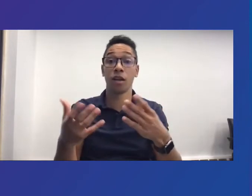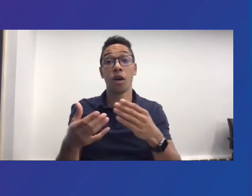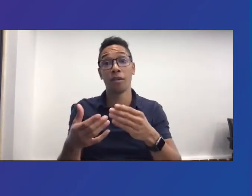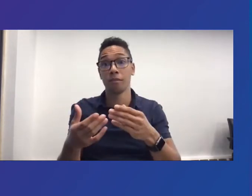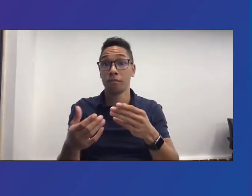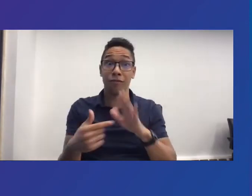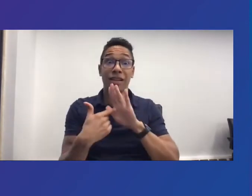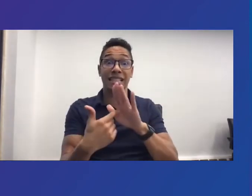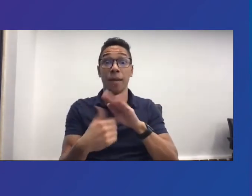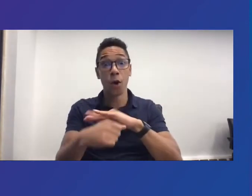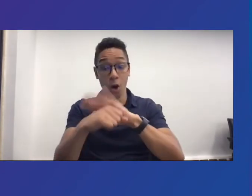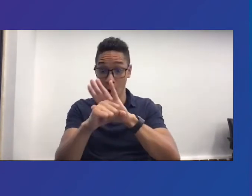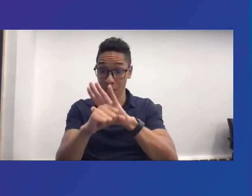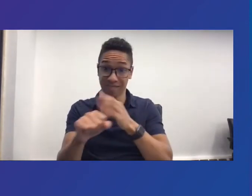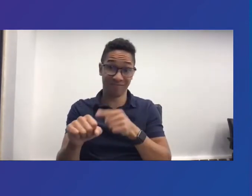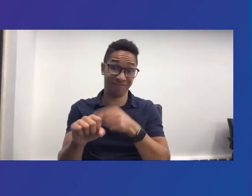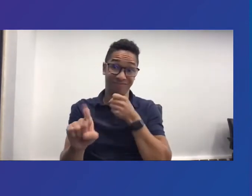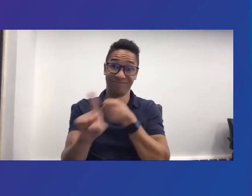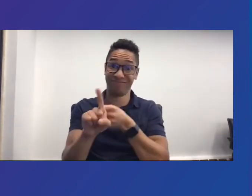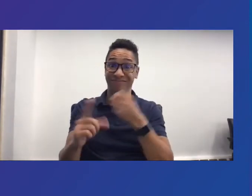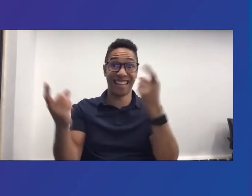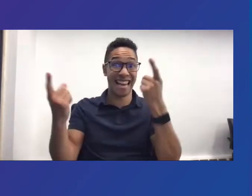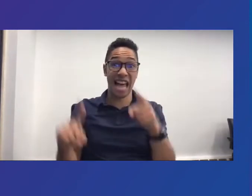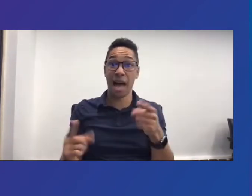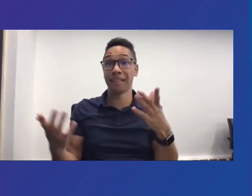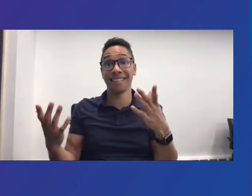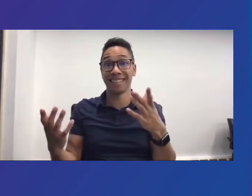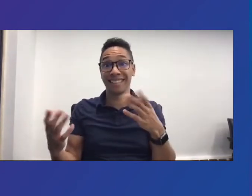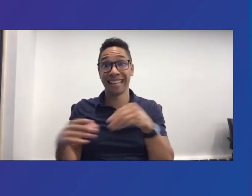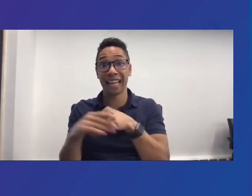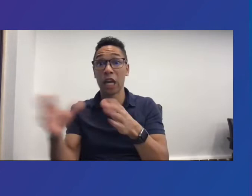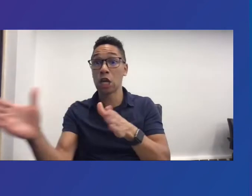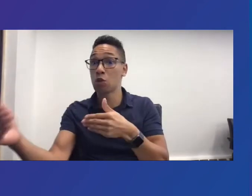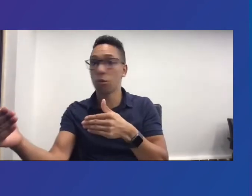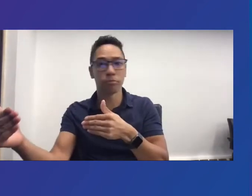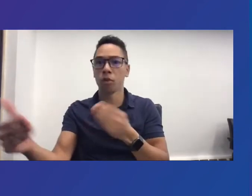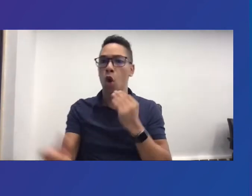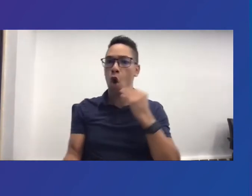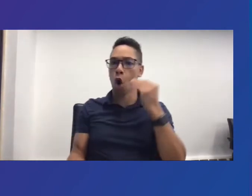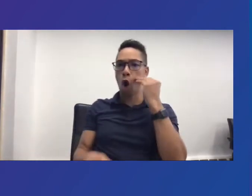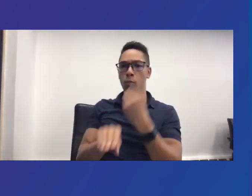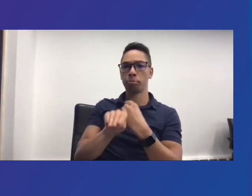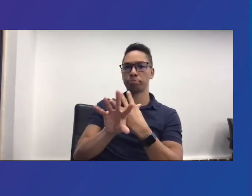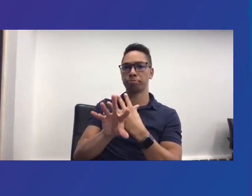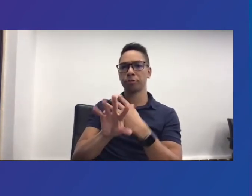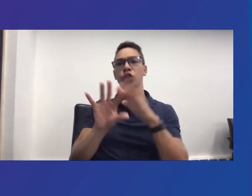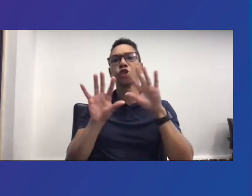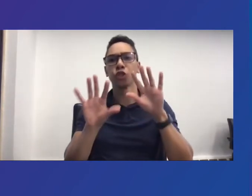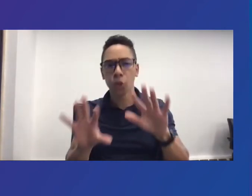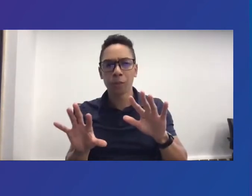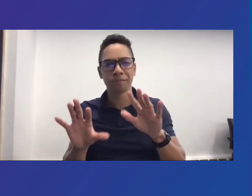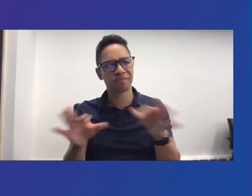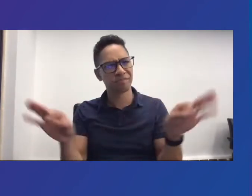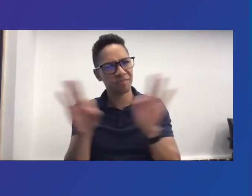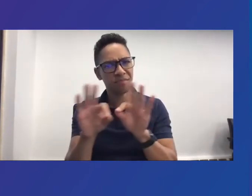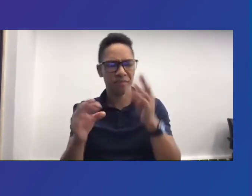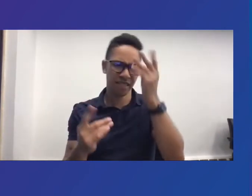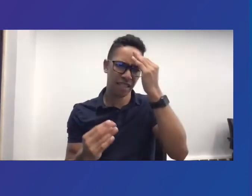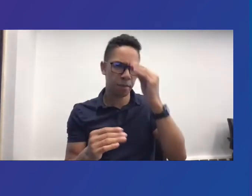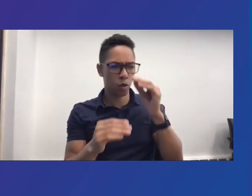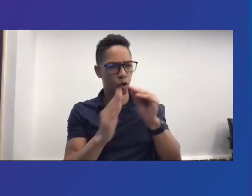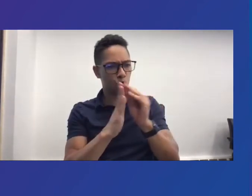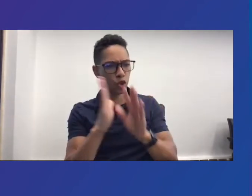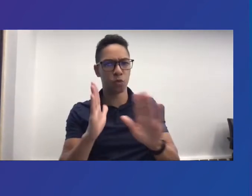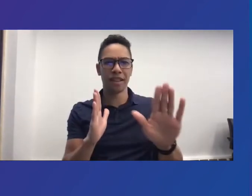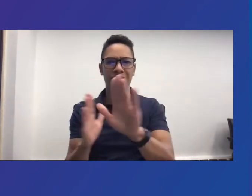all of a sudden you're in your room and you're not in the studio anymore. But you want to have an idea of where do those students want to end up, and then how are you going to get them to that